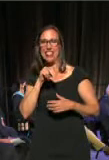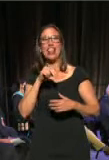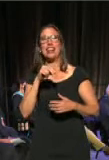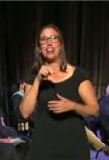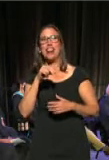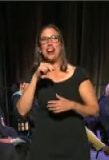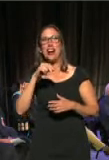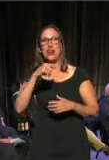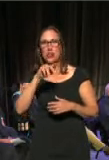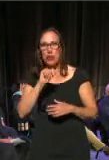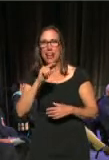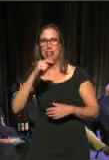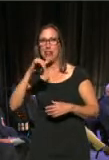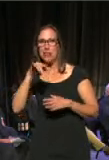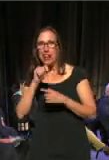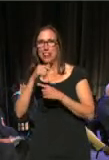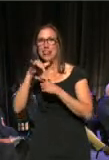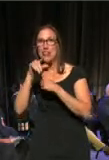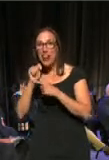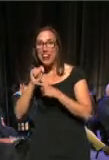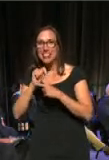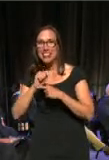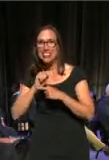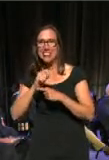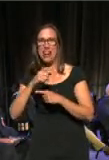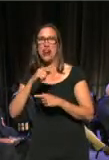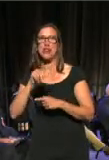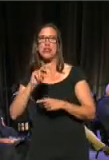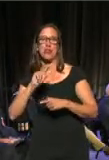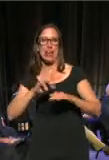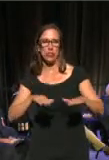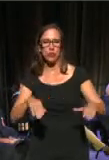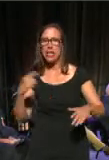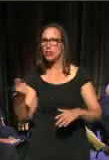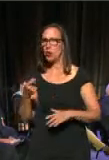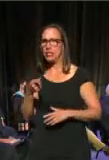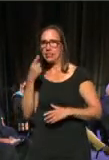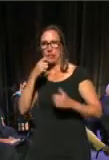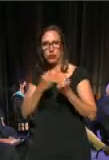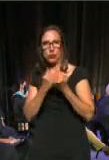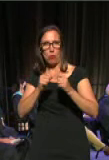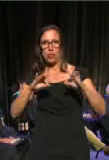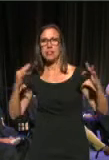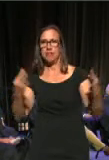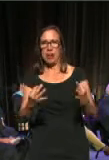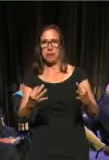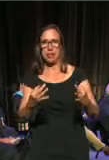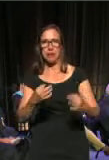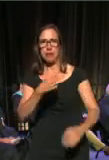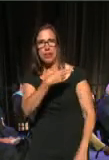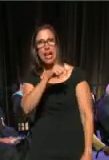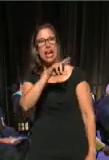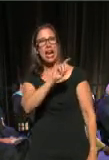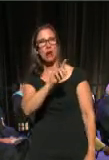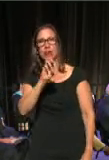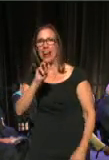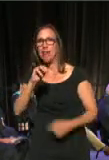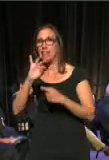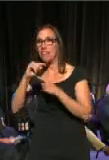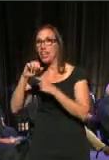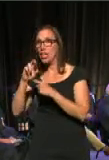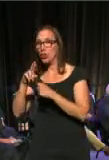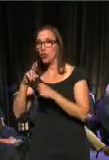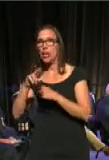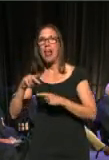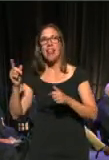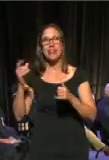great-great-great-grandchildren. He was always there to support each member of his family. Mr. Harold M. Finger was the last member of